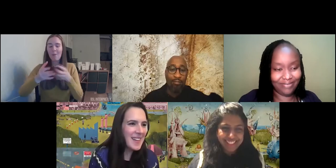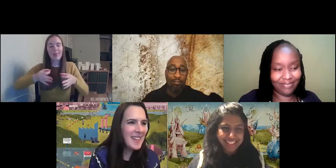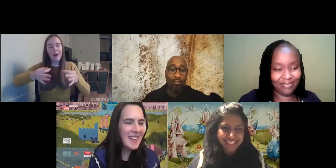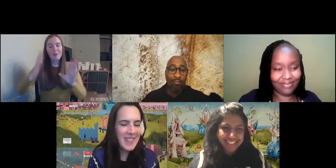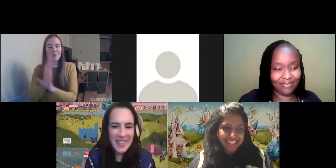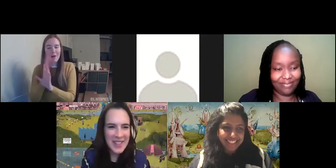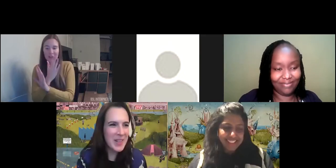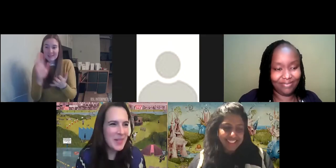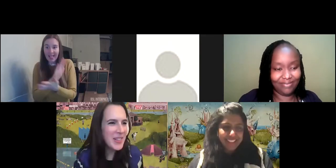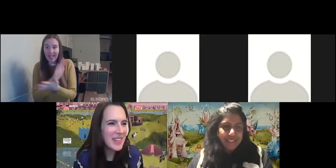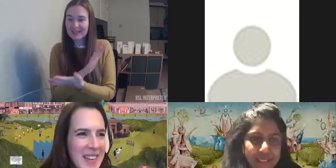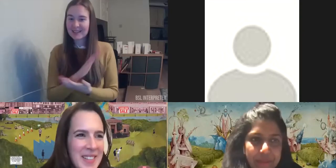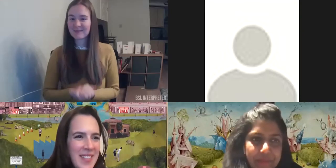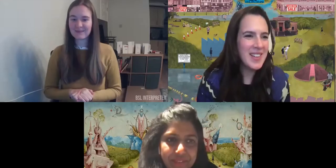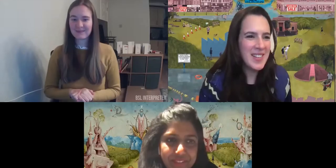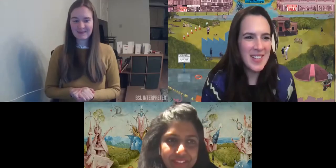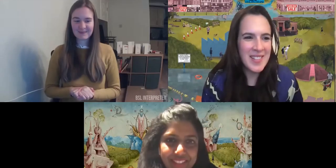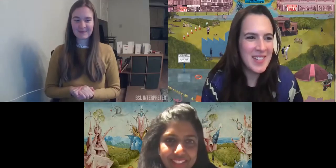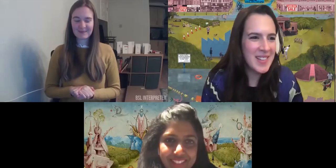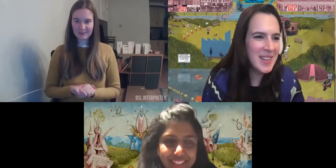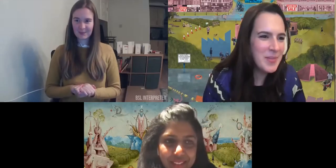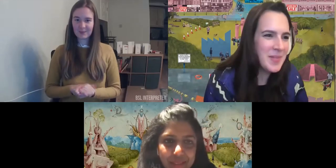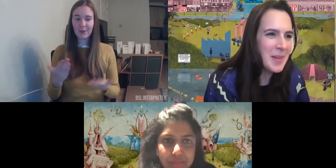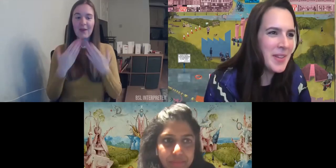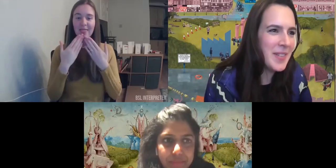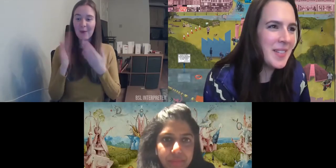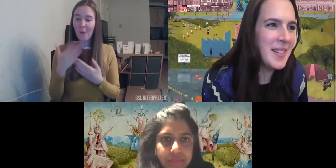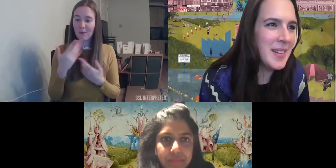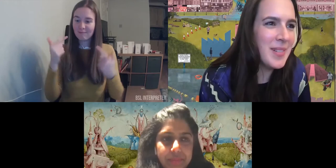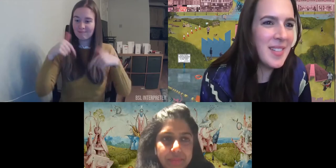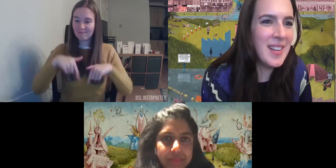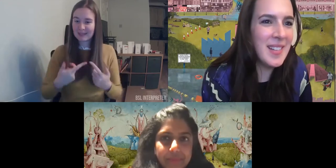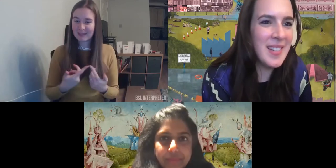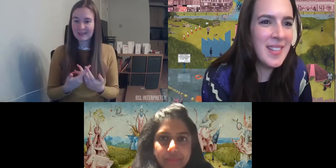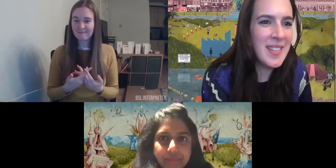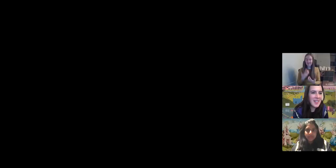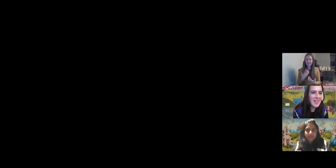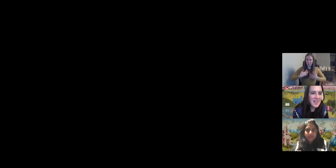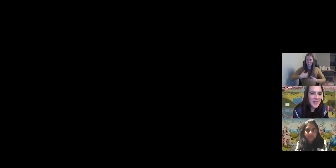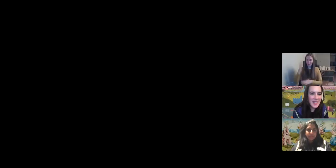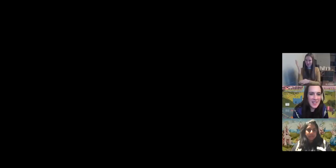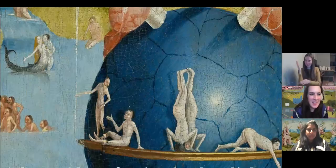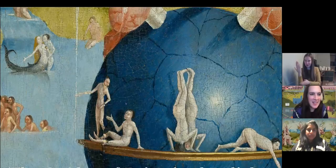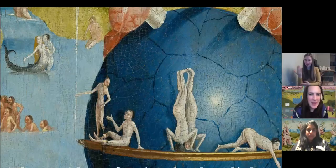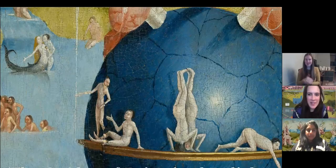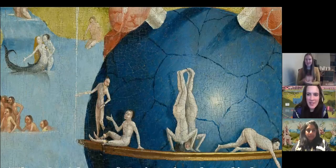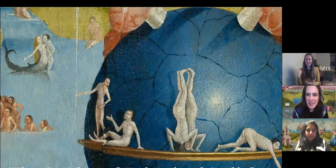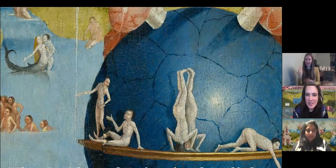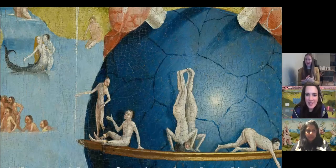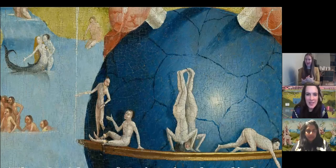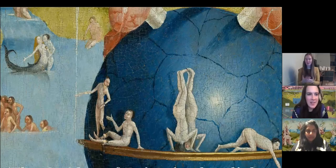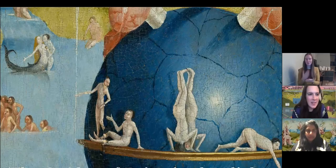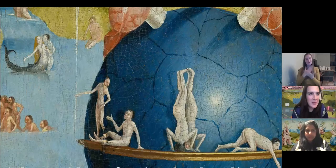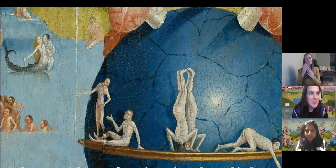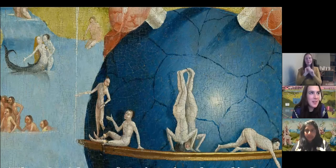Thank you. Thank you. very much for having us and absolutely fascinating presentations. I'm just going to share my screen.